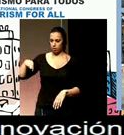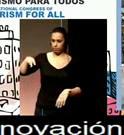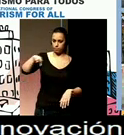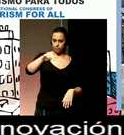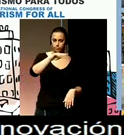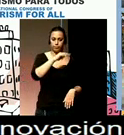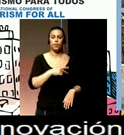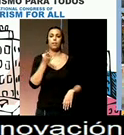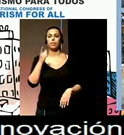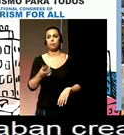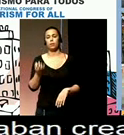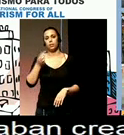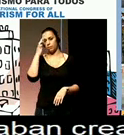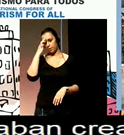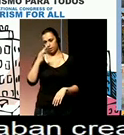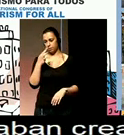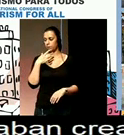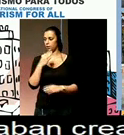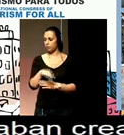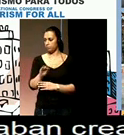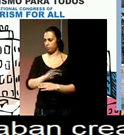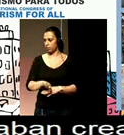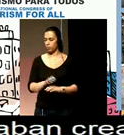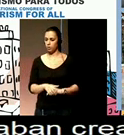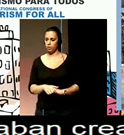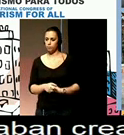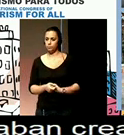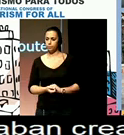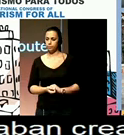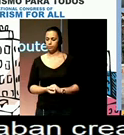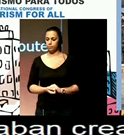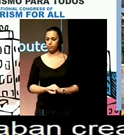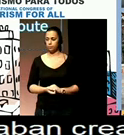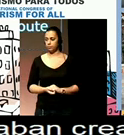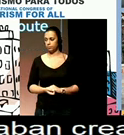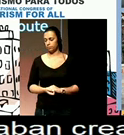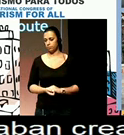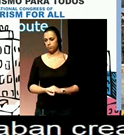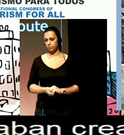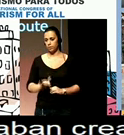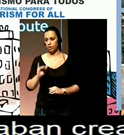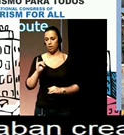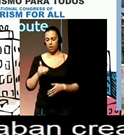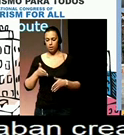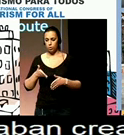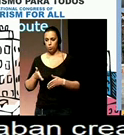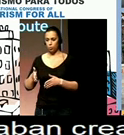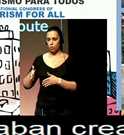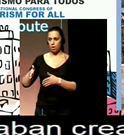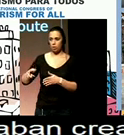The continuous walking route links all the significant cultural and archaeological landmarks of